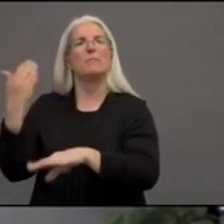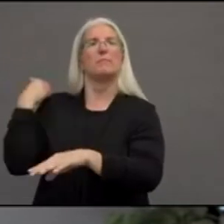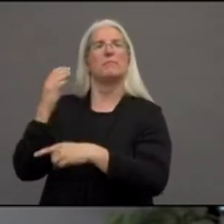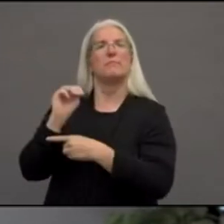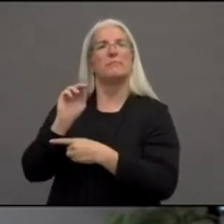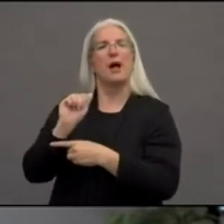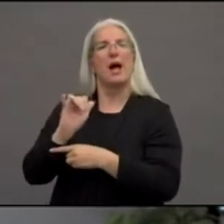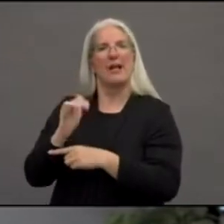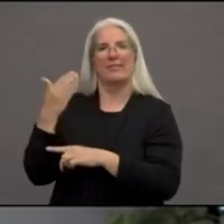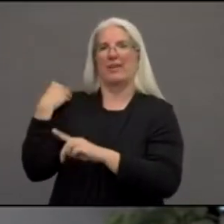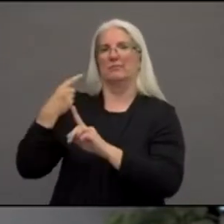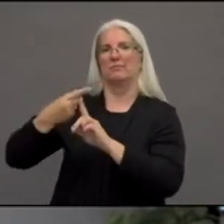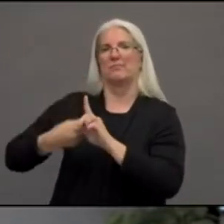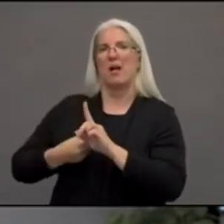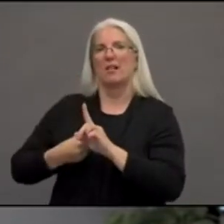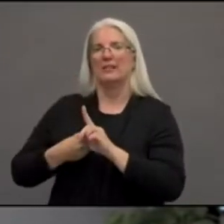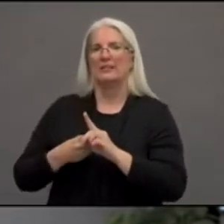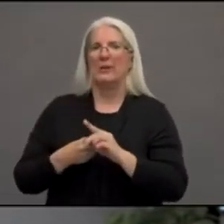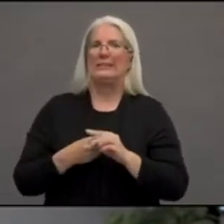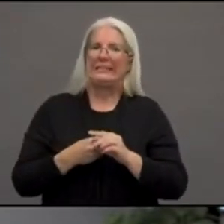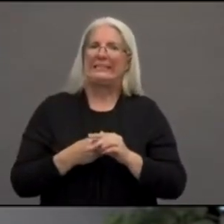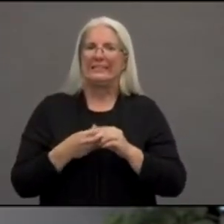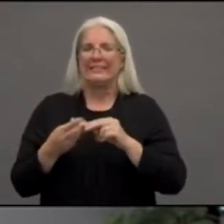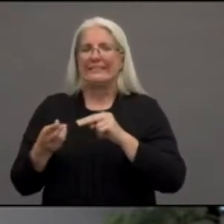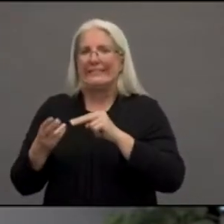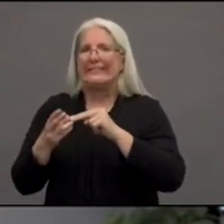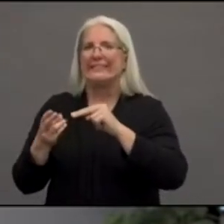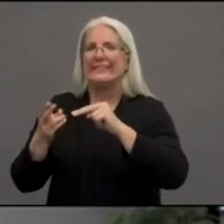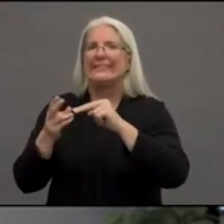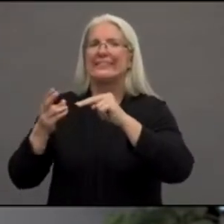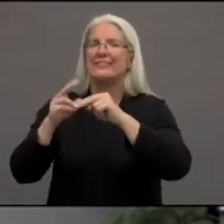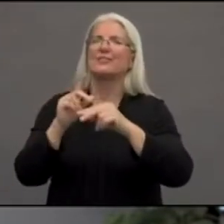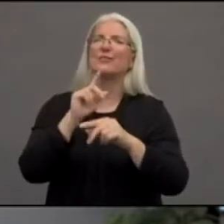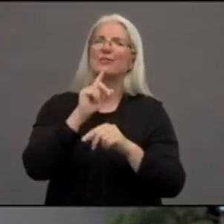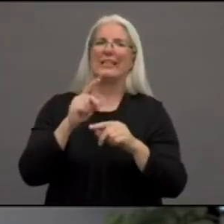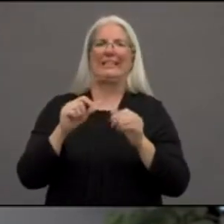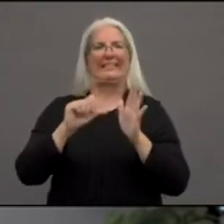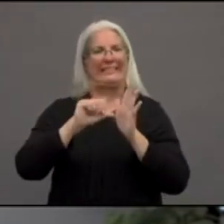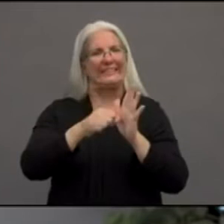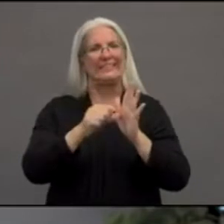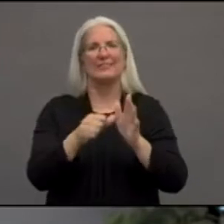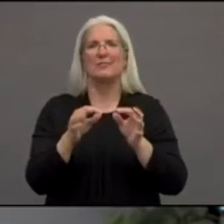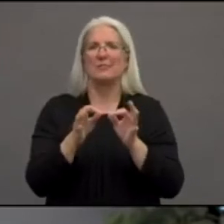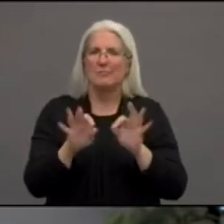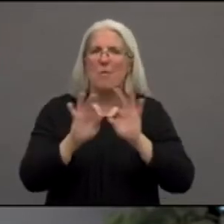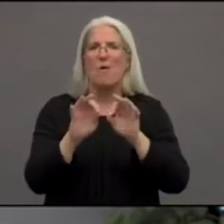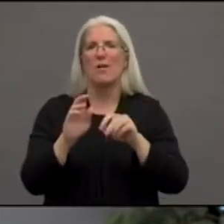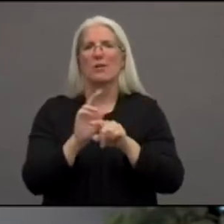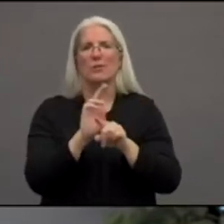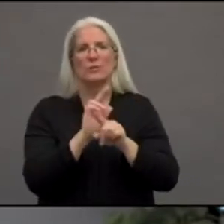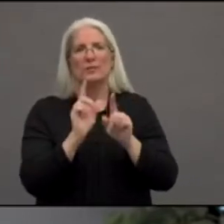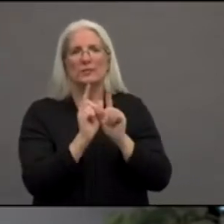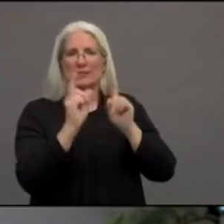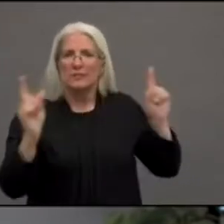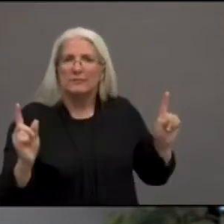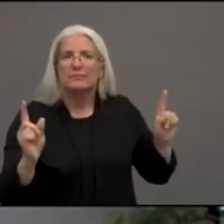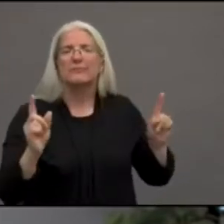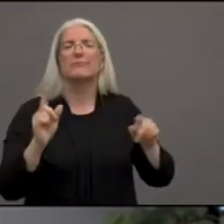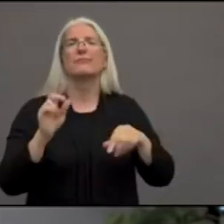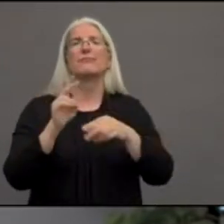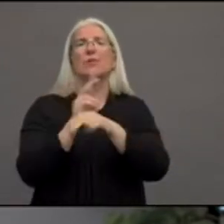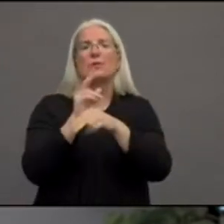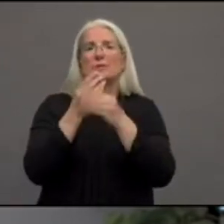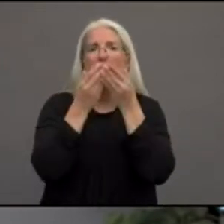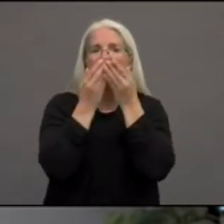important that we practice social distancing, again, wear our face mask, and also just make sure that we're doing essential